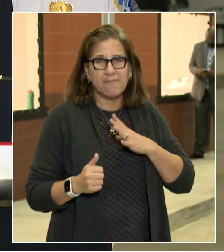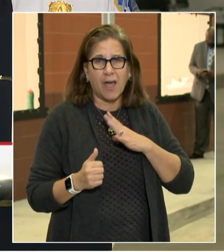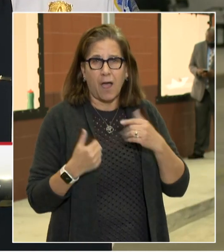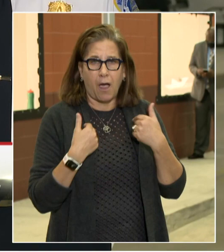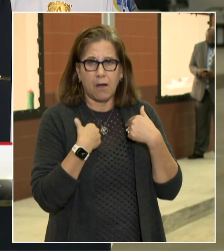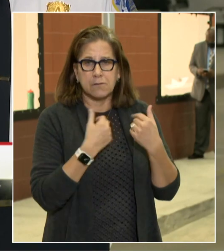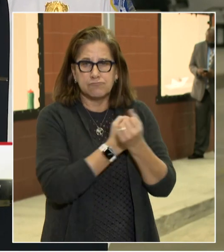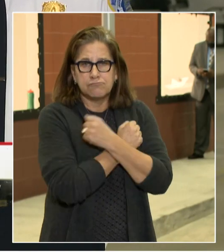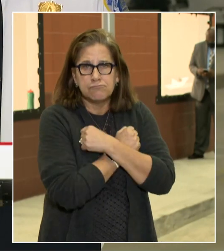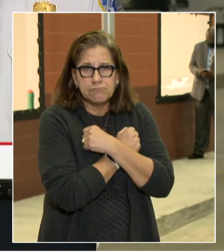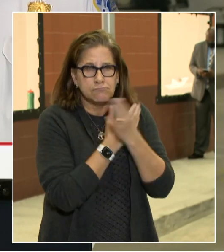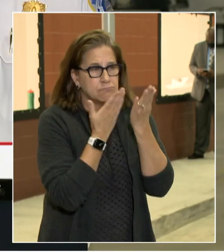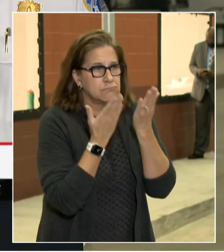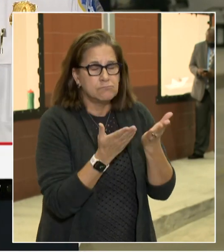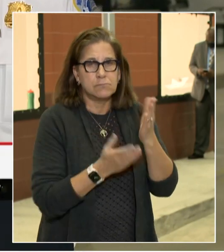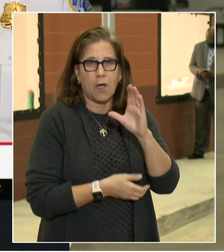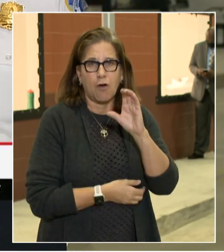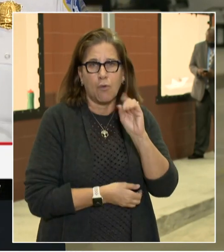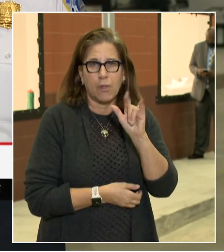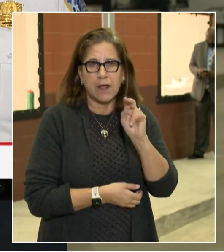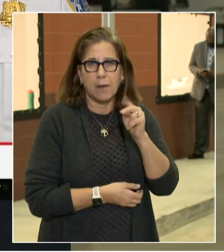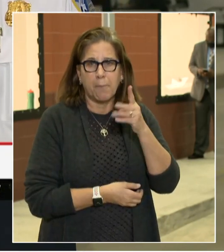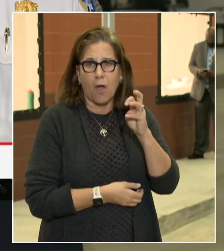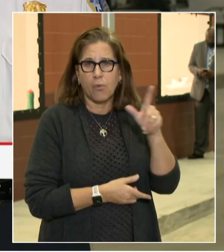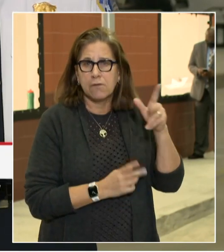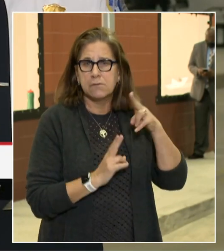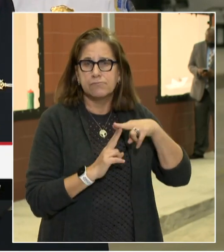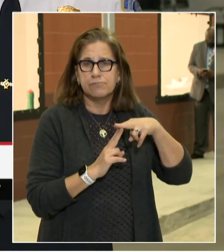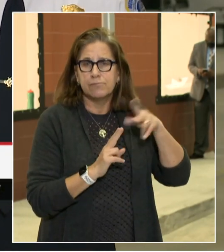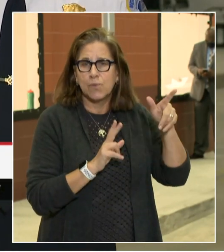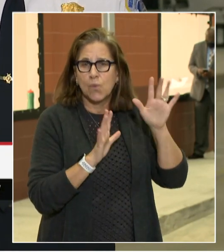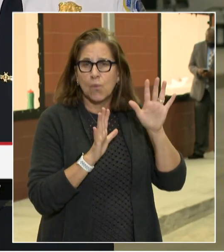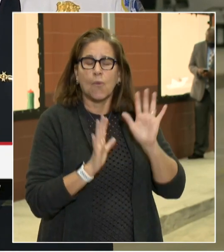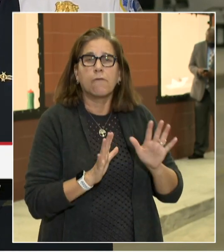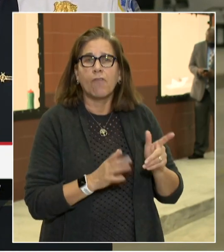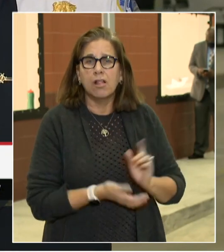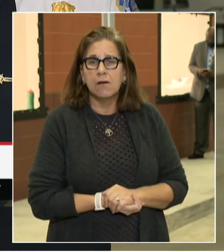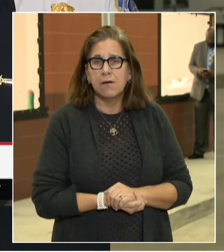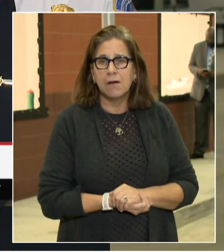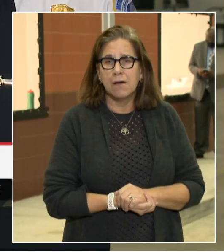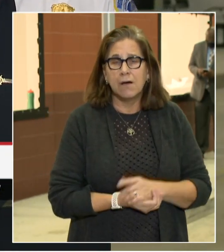he provides a wonderful example. The last thing I'll say, Mark, is